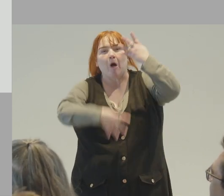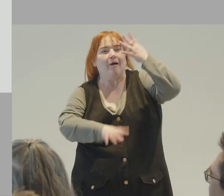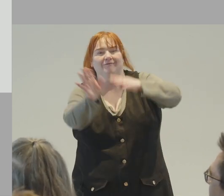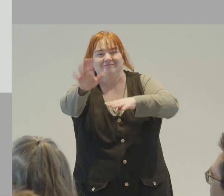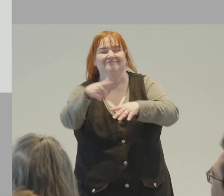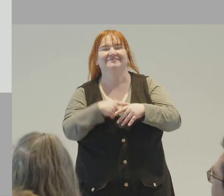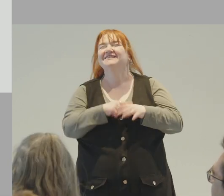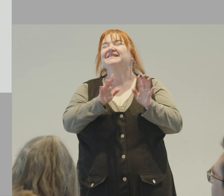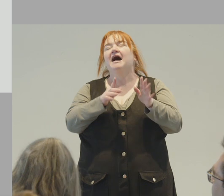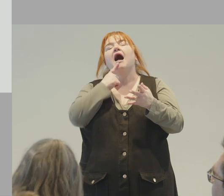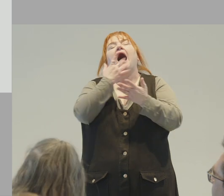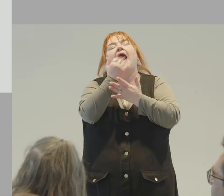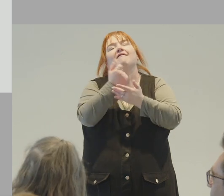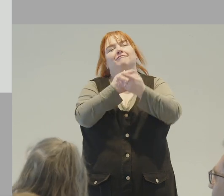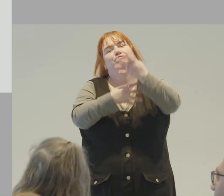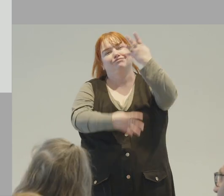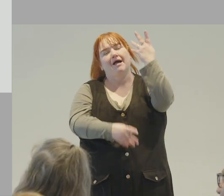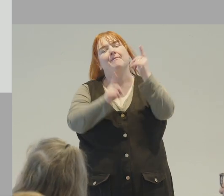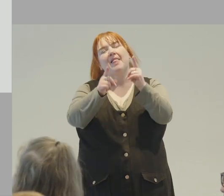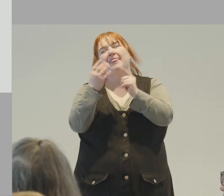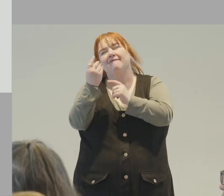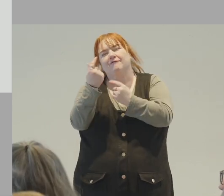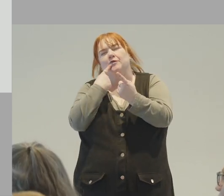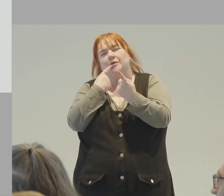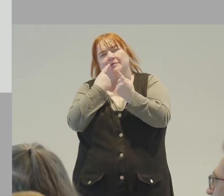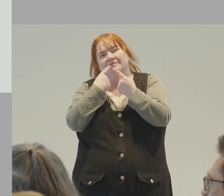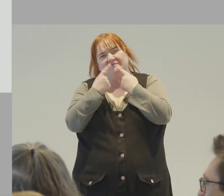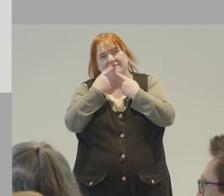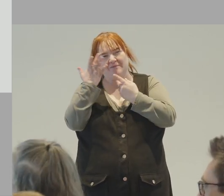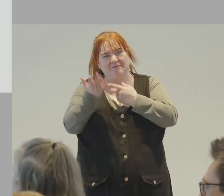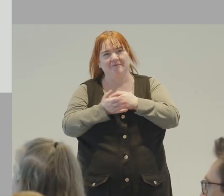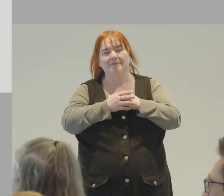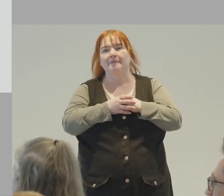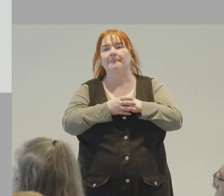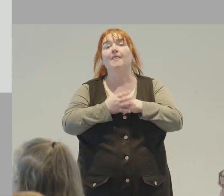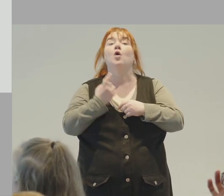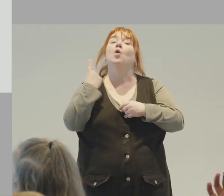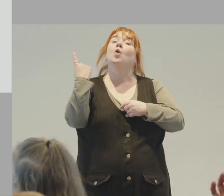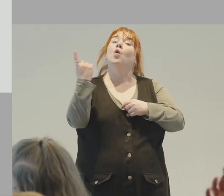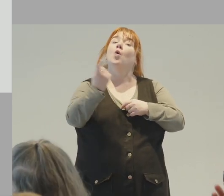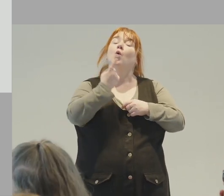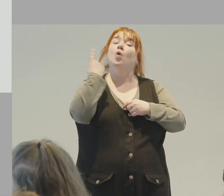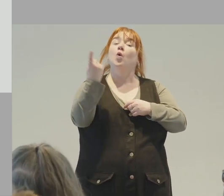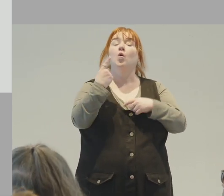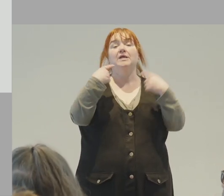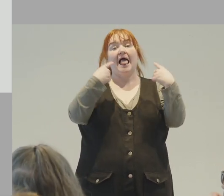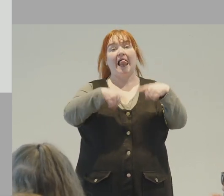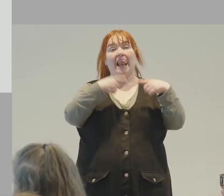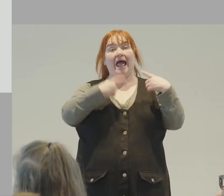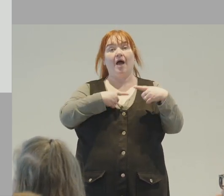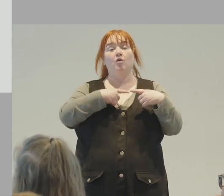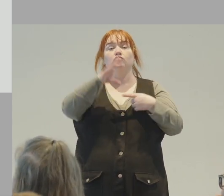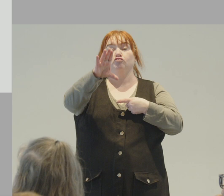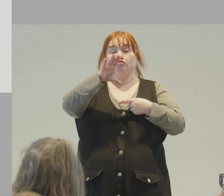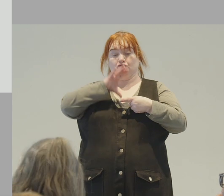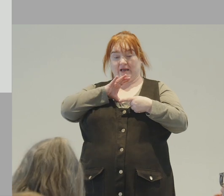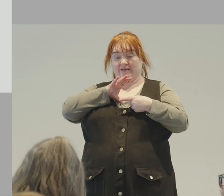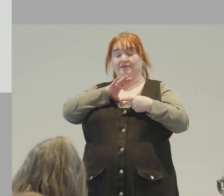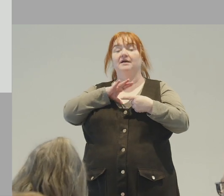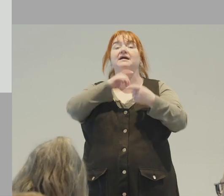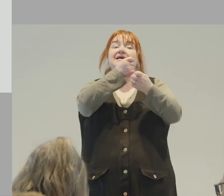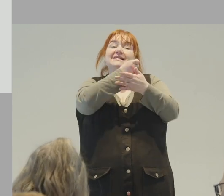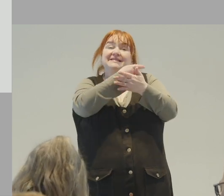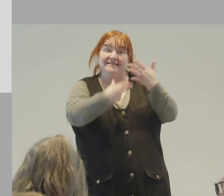There are many other things as well, but these are the kind of top lines. Who can get it? If you are disabled or have a